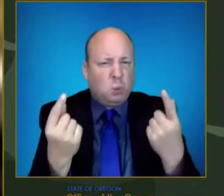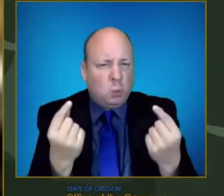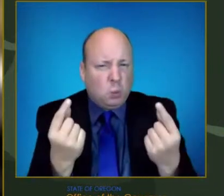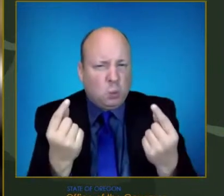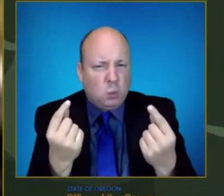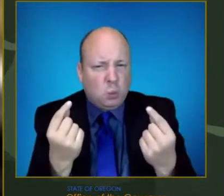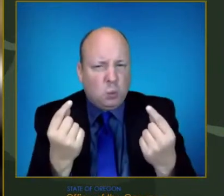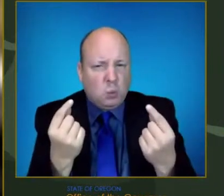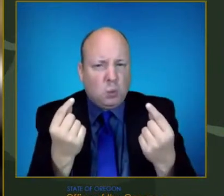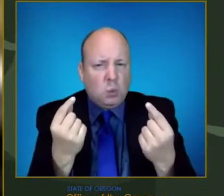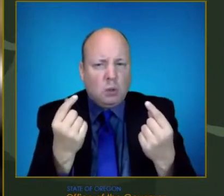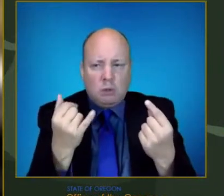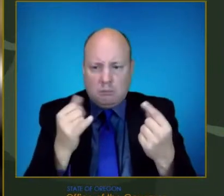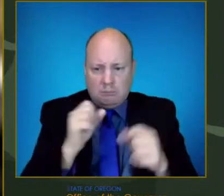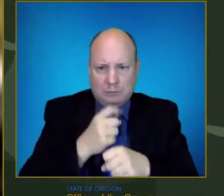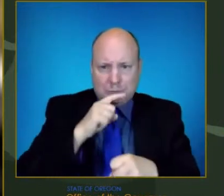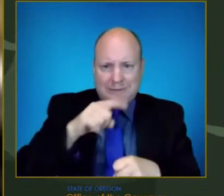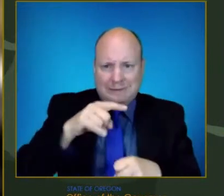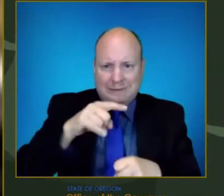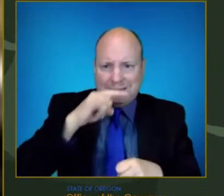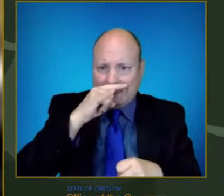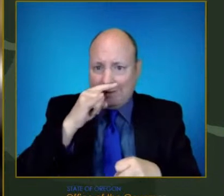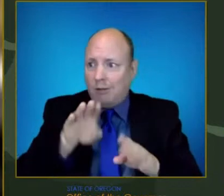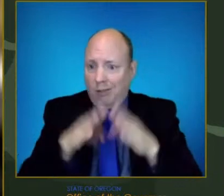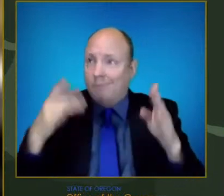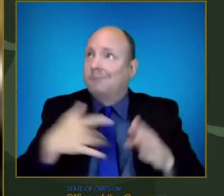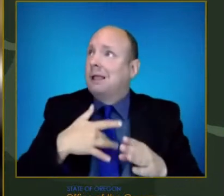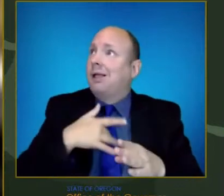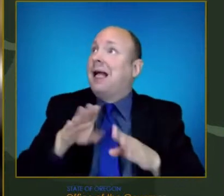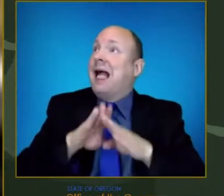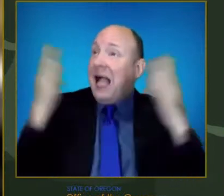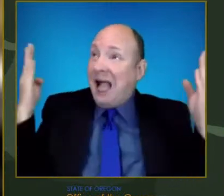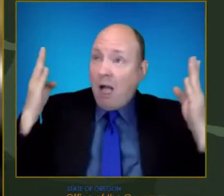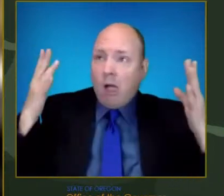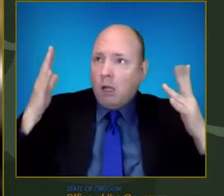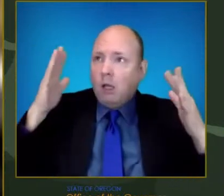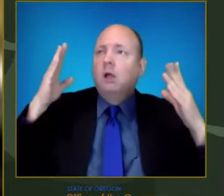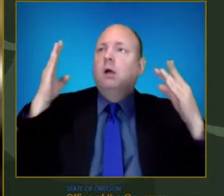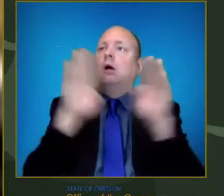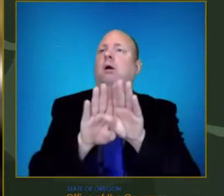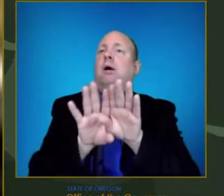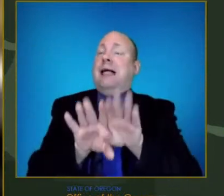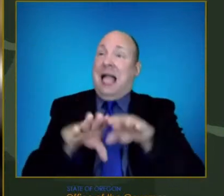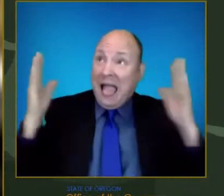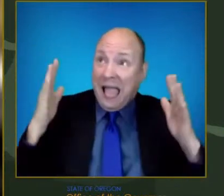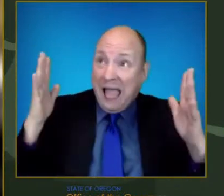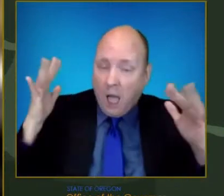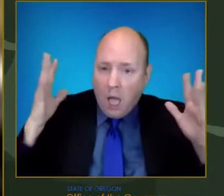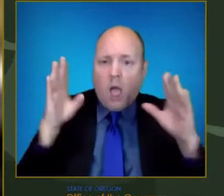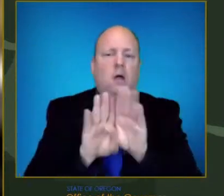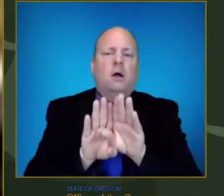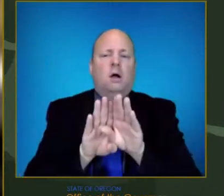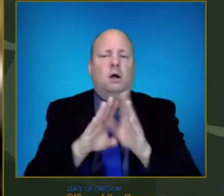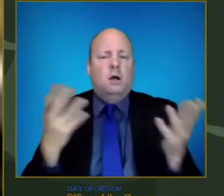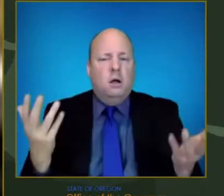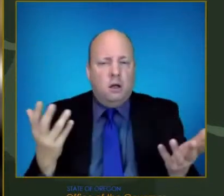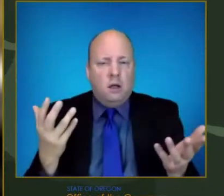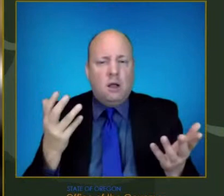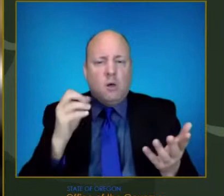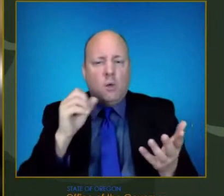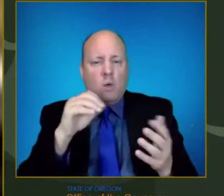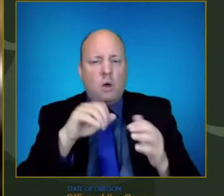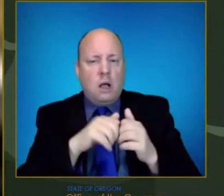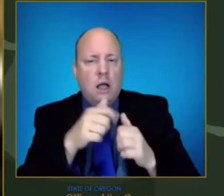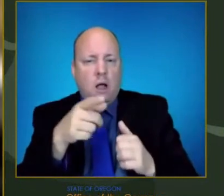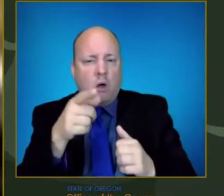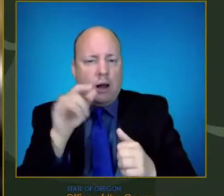hundreds, quarantine, or schools don't have to get interrupted like they did up here in Reynolds High School just a couple weeks ago? And then my other